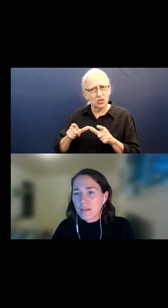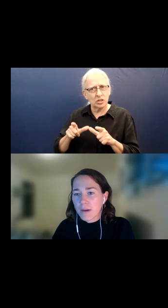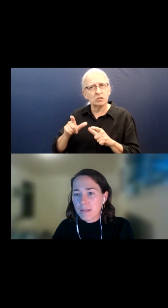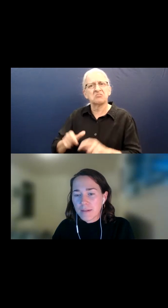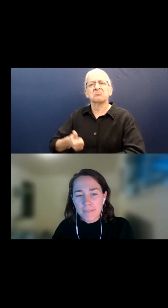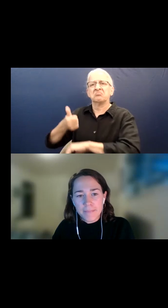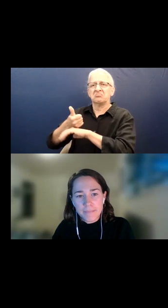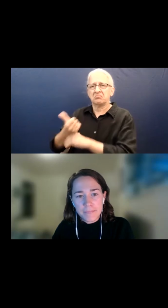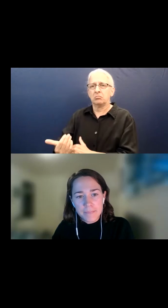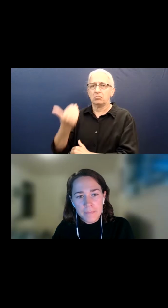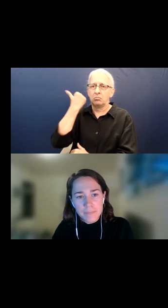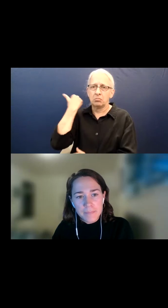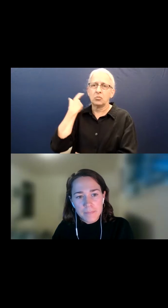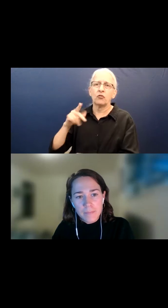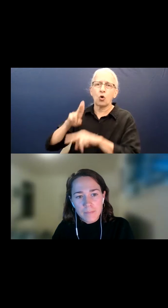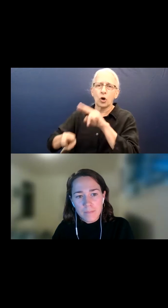be expected?